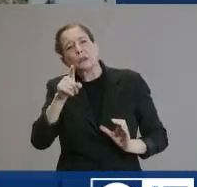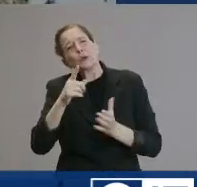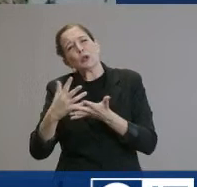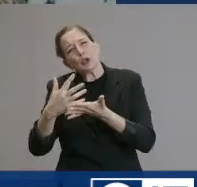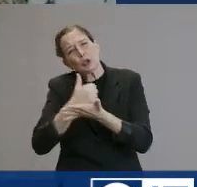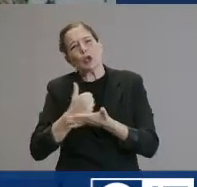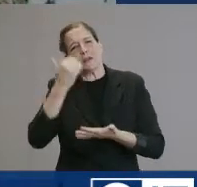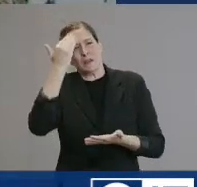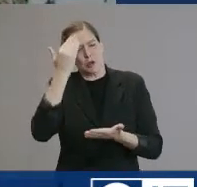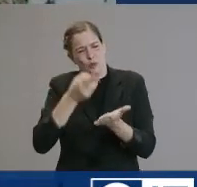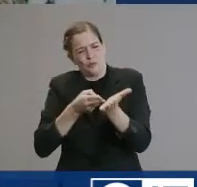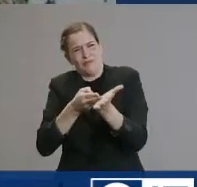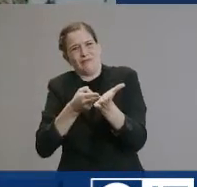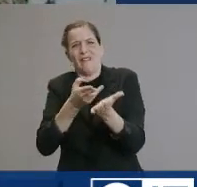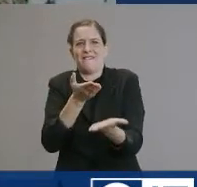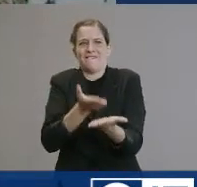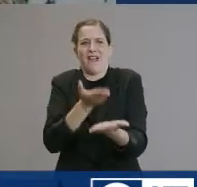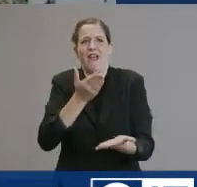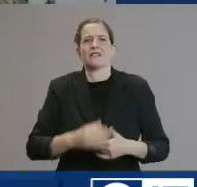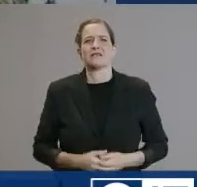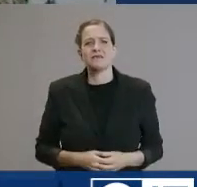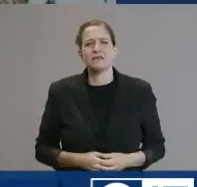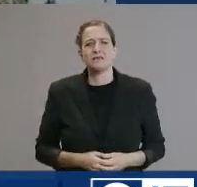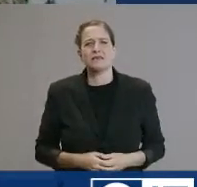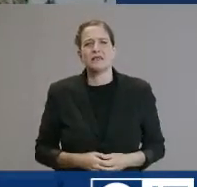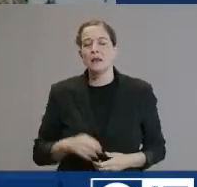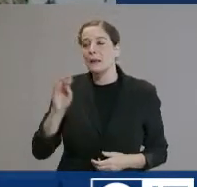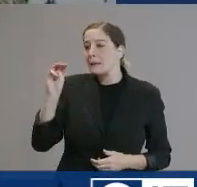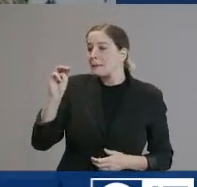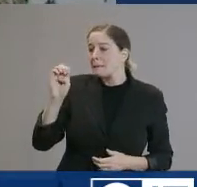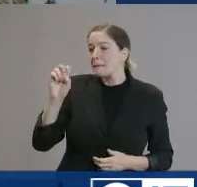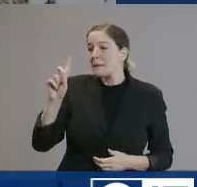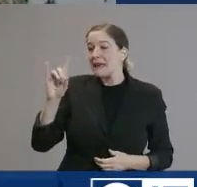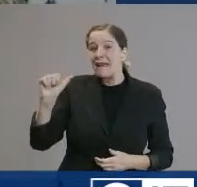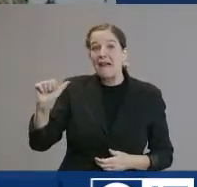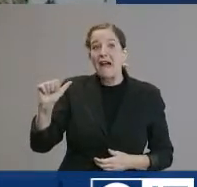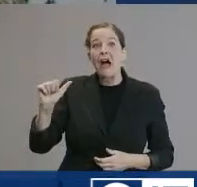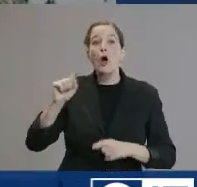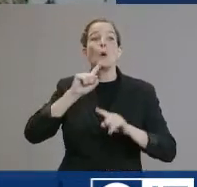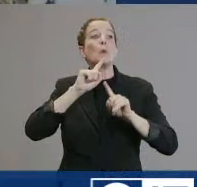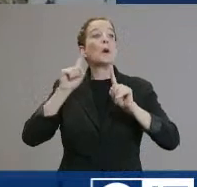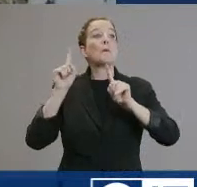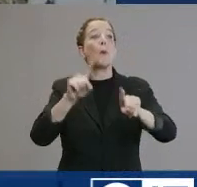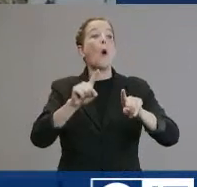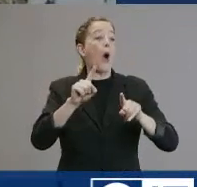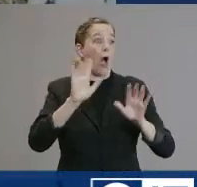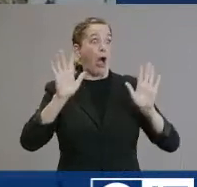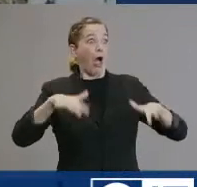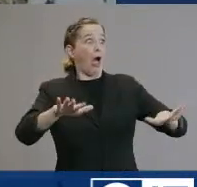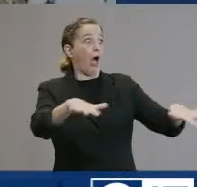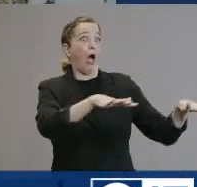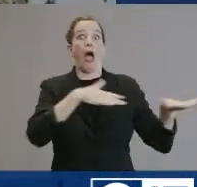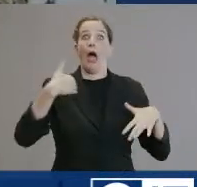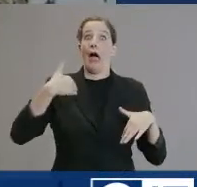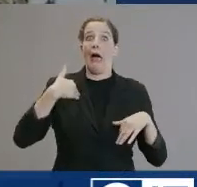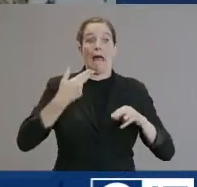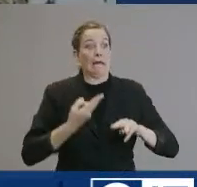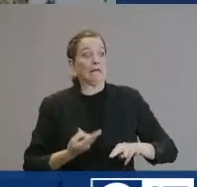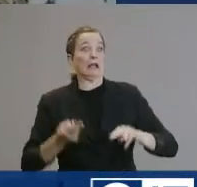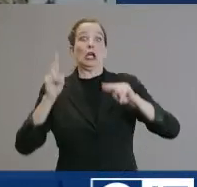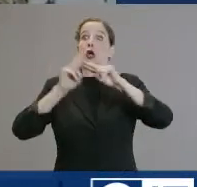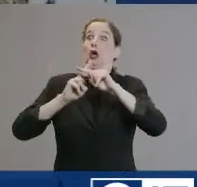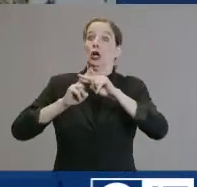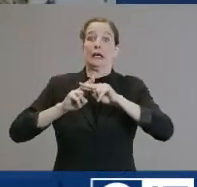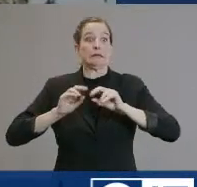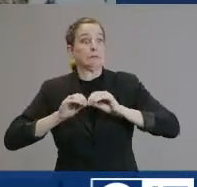media reports regarding the increase in confirmed positive COVID-19 cases in Arizona and how our state is